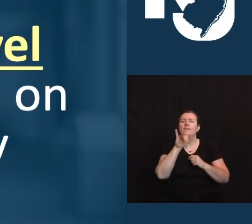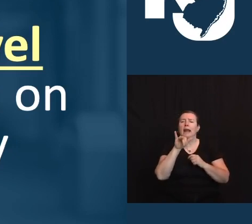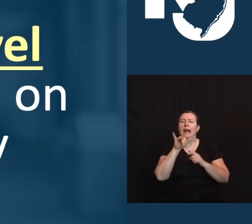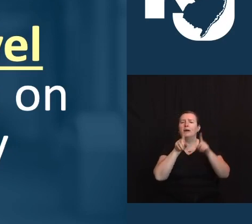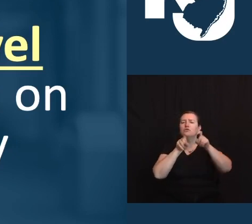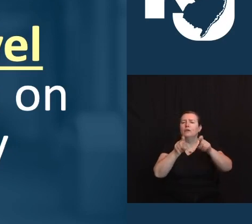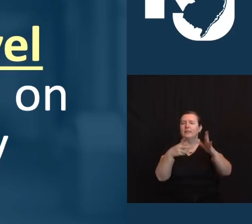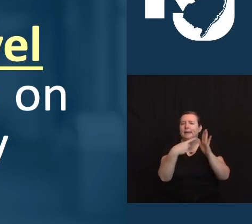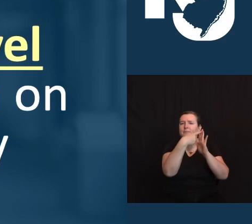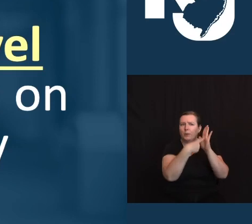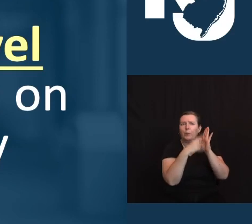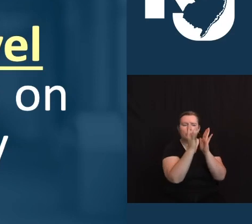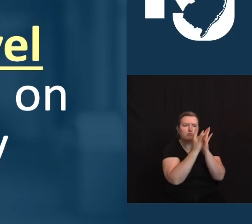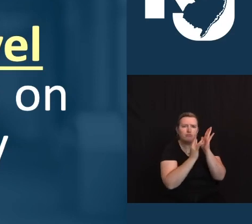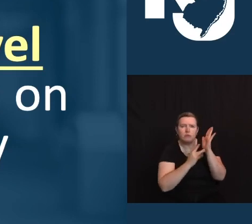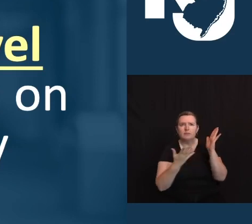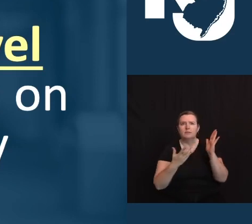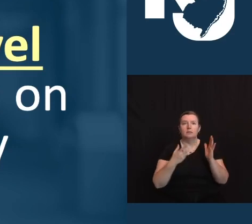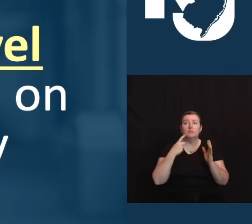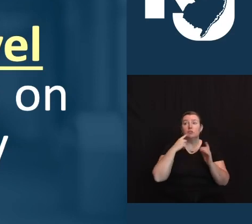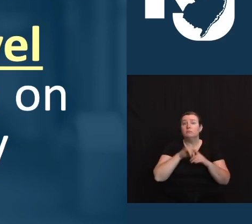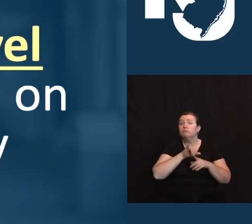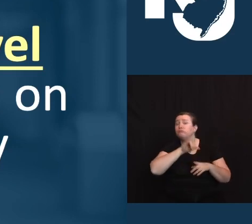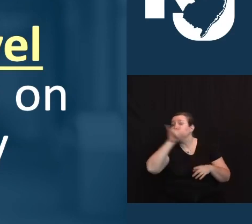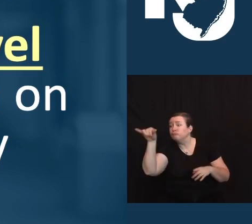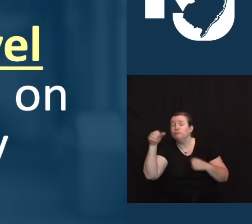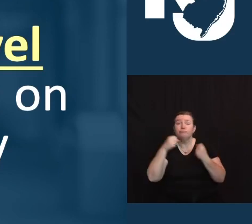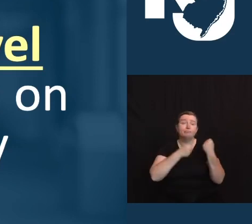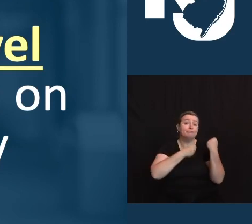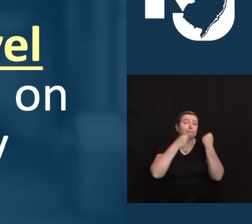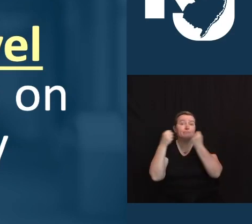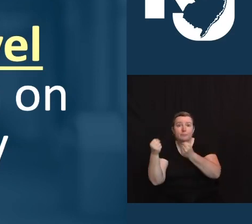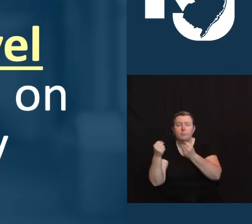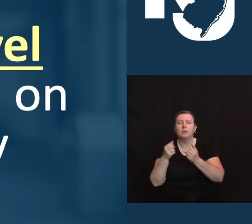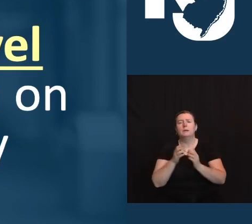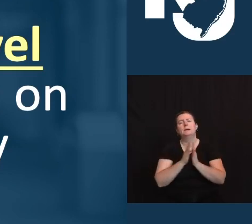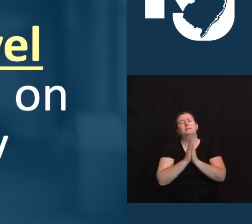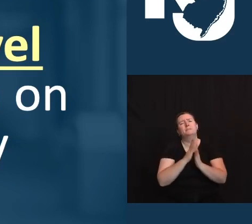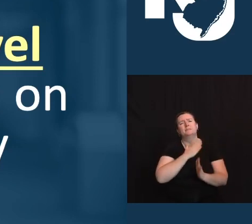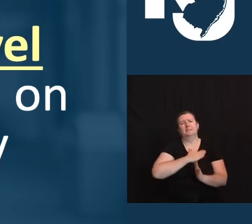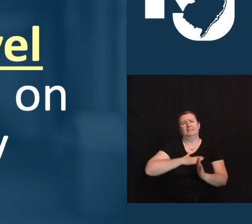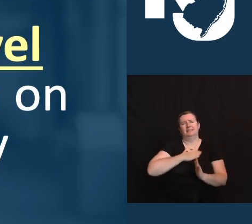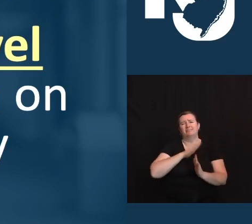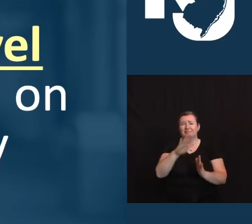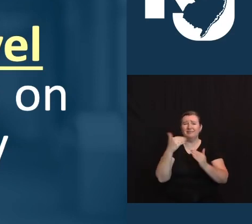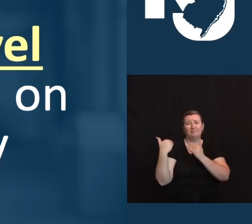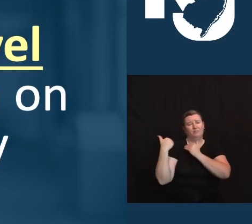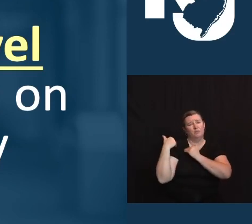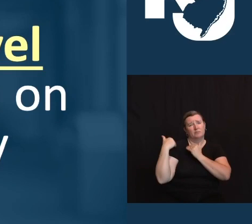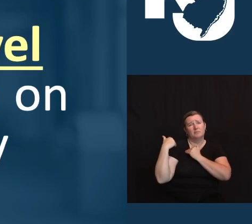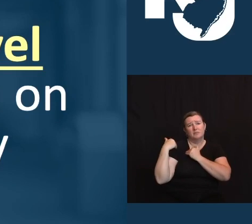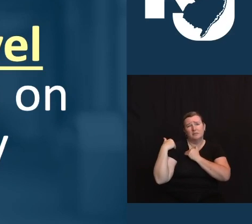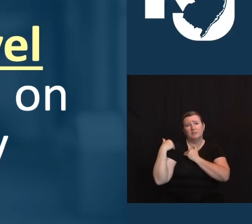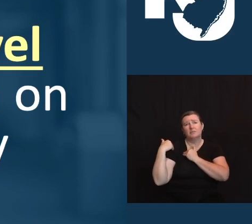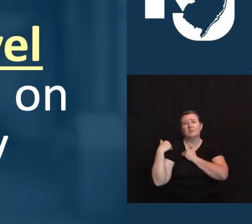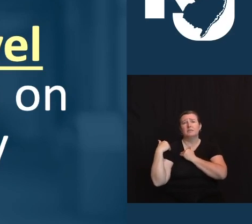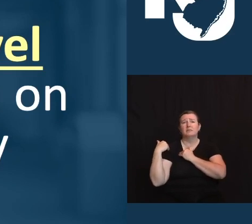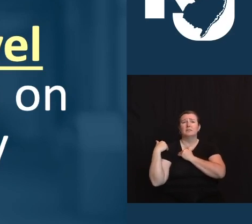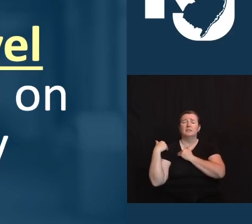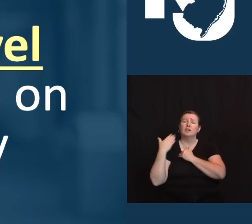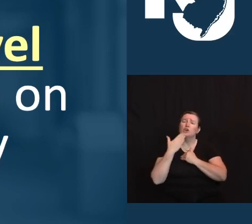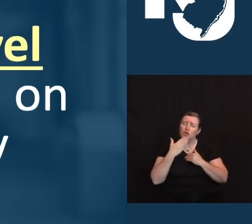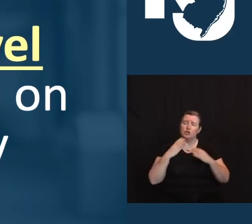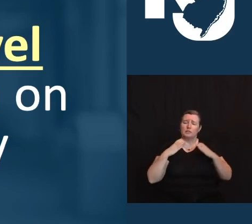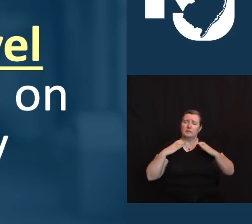of these 31 impacted states to practice self-responsibility and good citizenship and comply with our